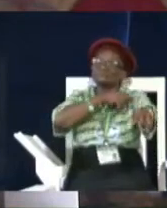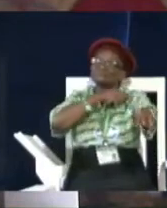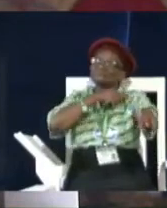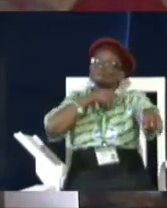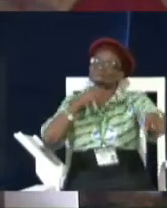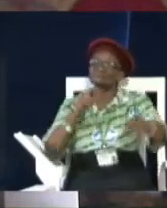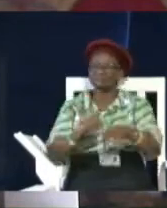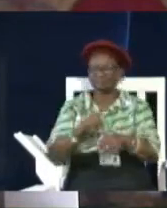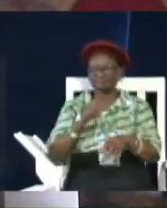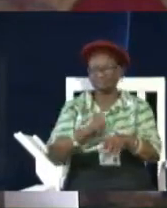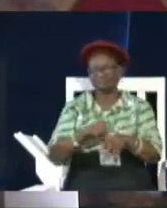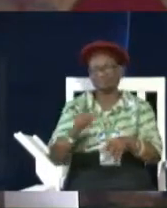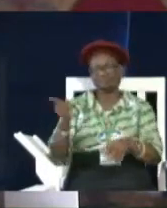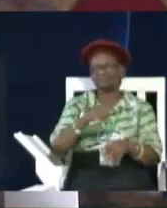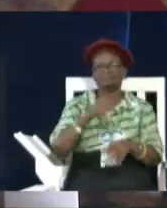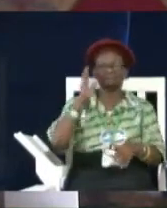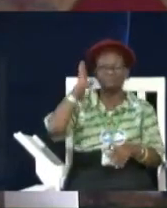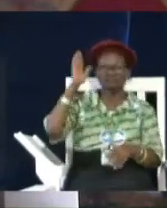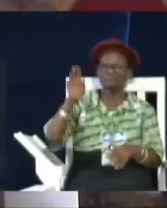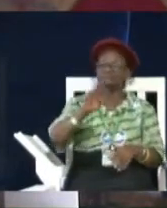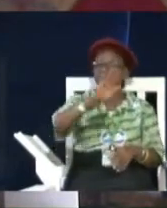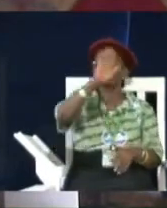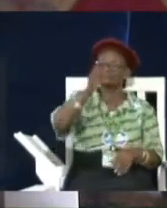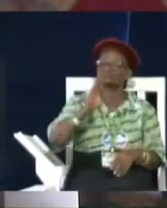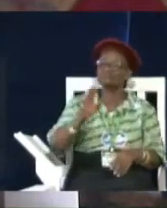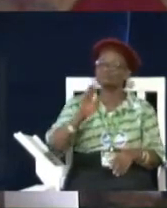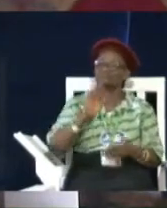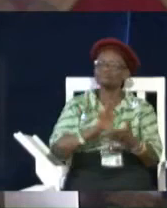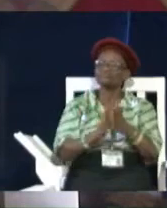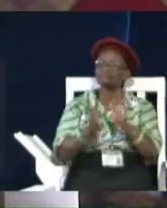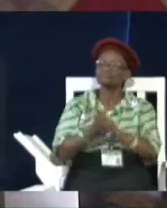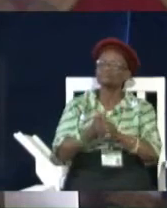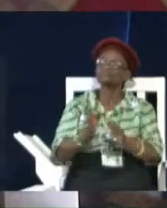You will never become their victim.